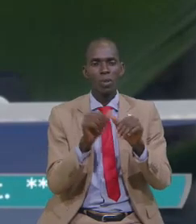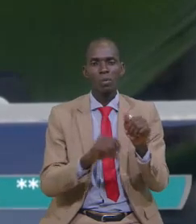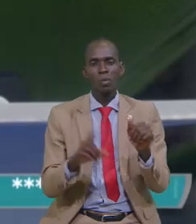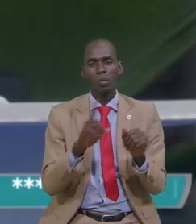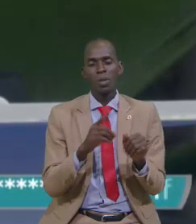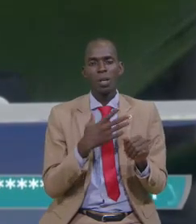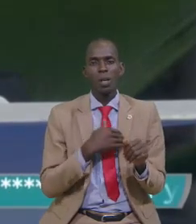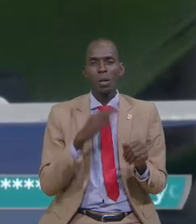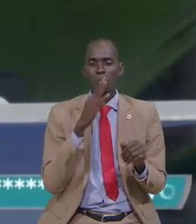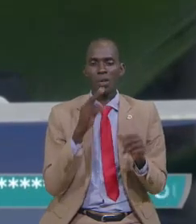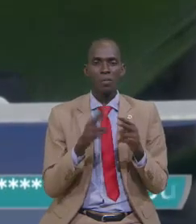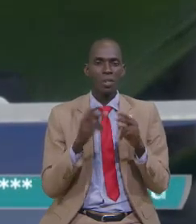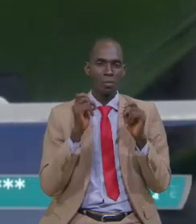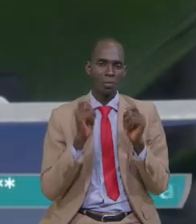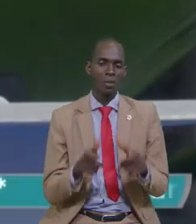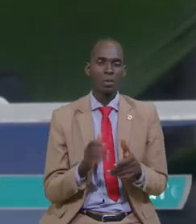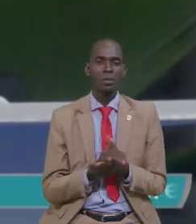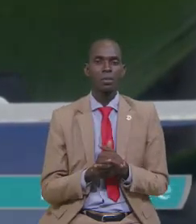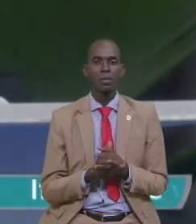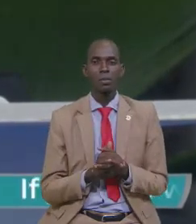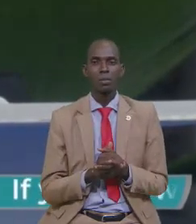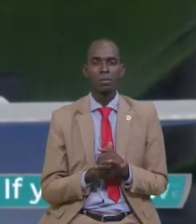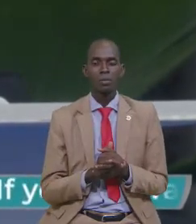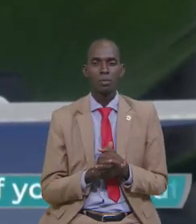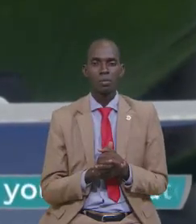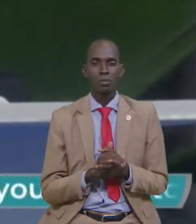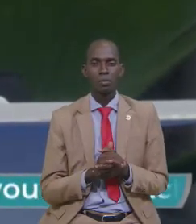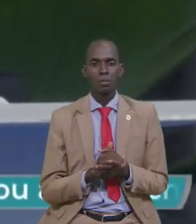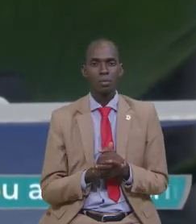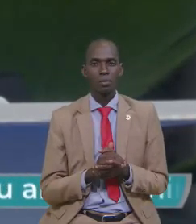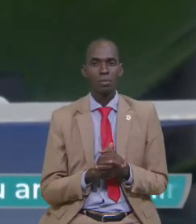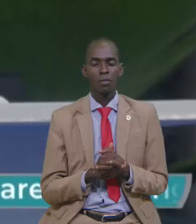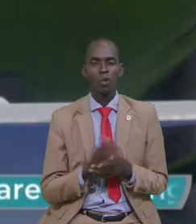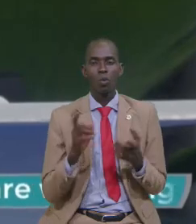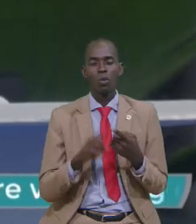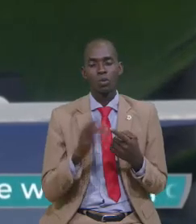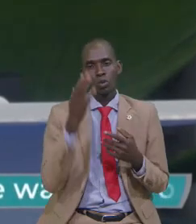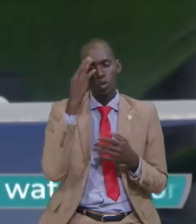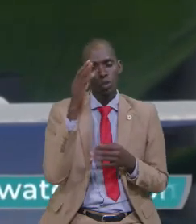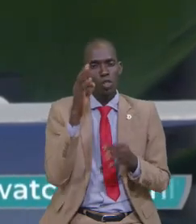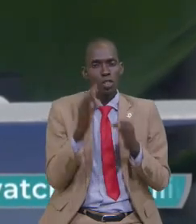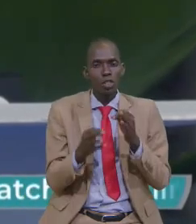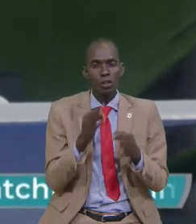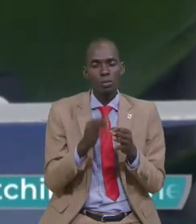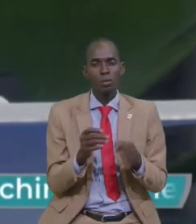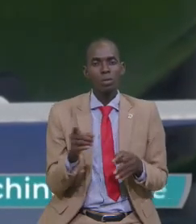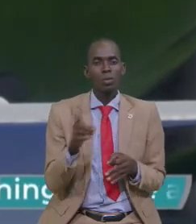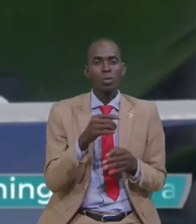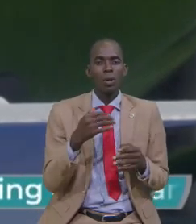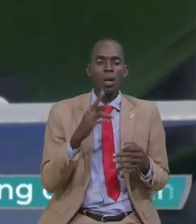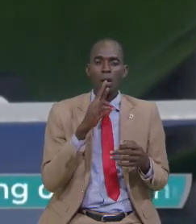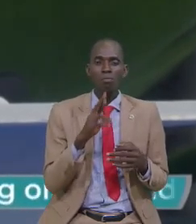may I know if you are true at the left-hand side? If you are true, please wave your flag.